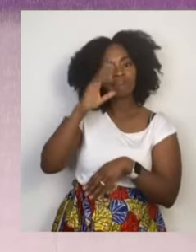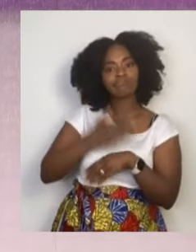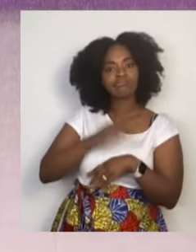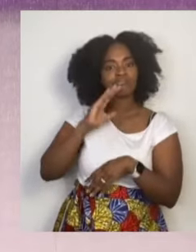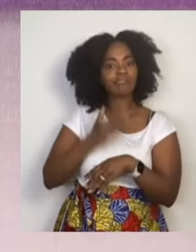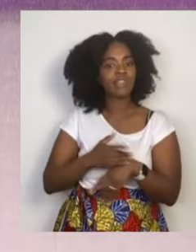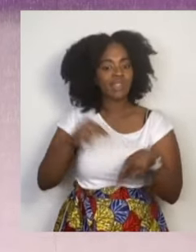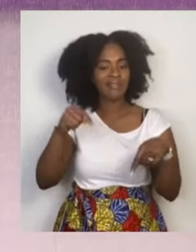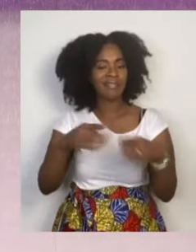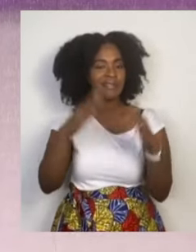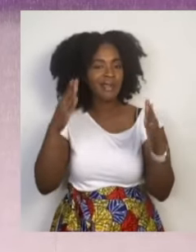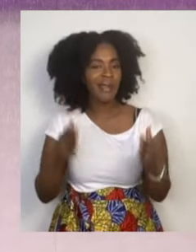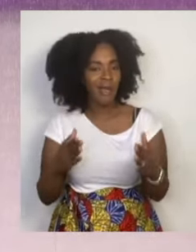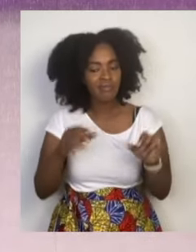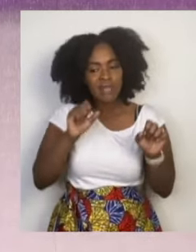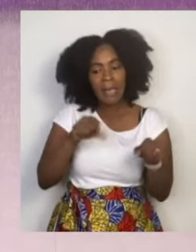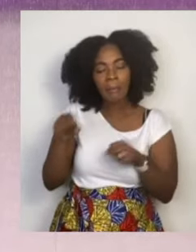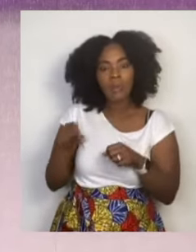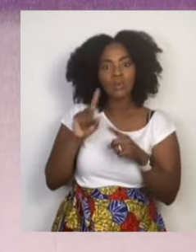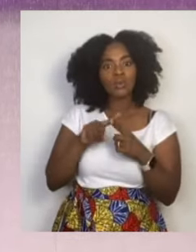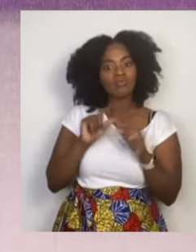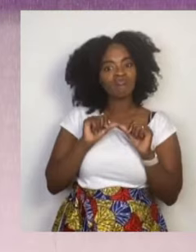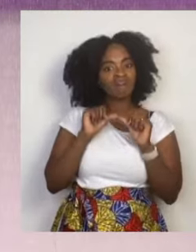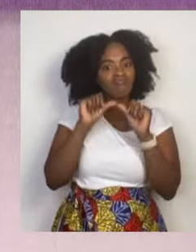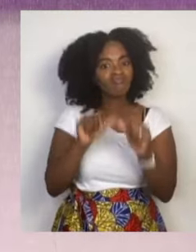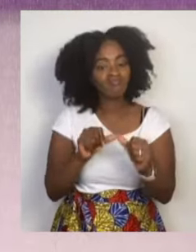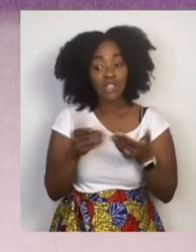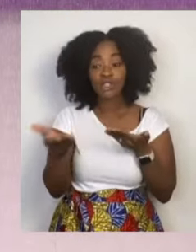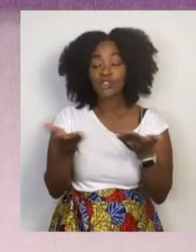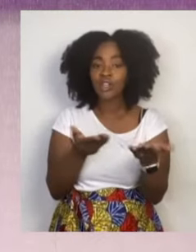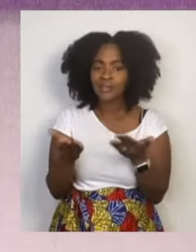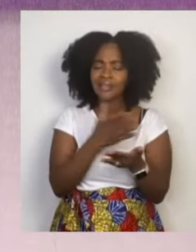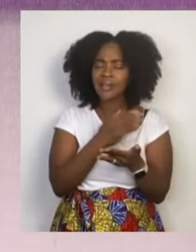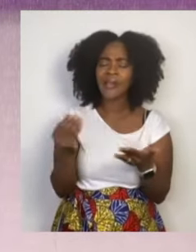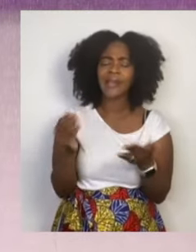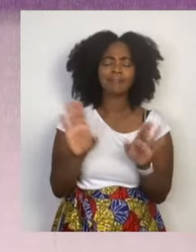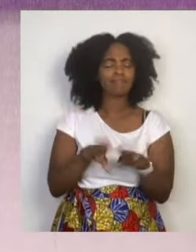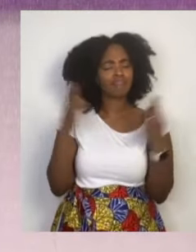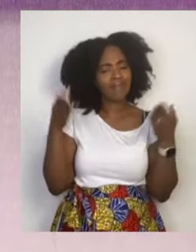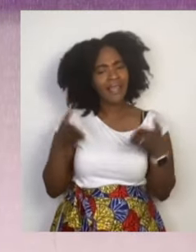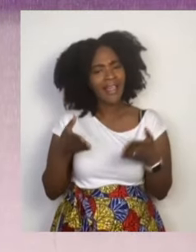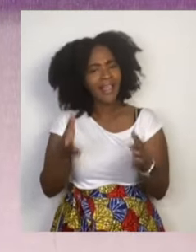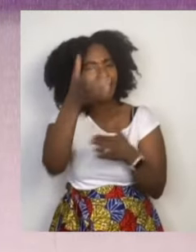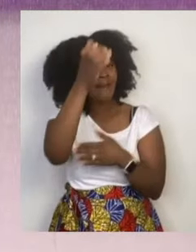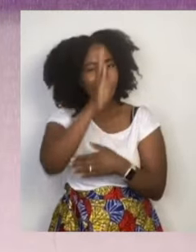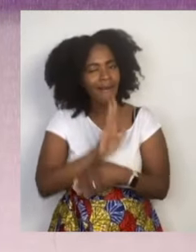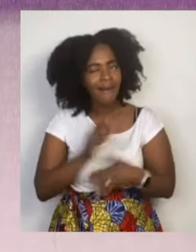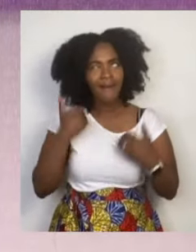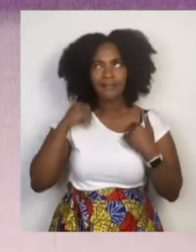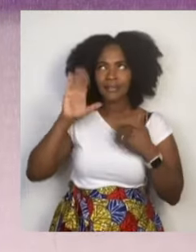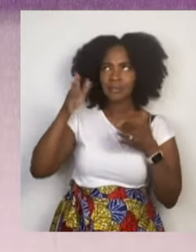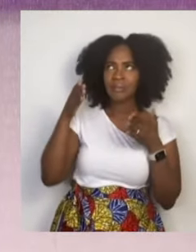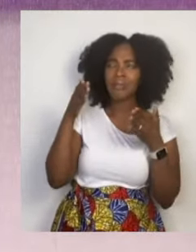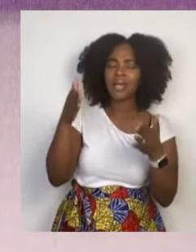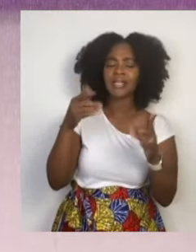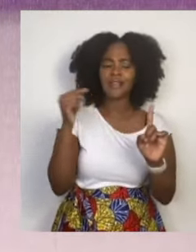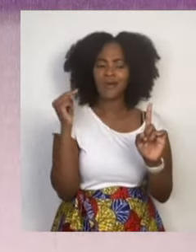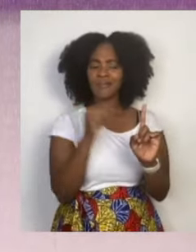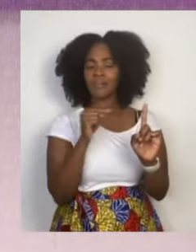of carrying the service and allowing God to have his way. So we give God glory for you, Elder